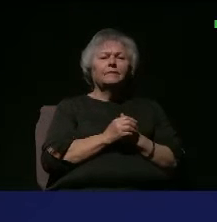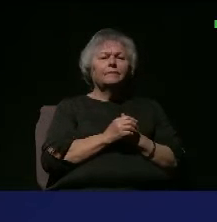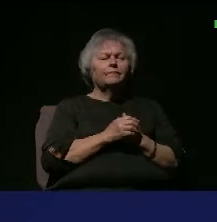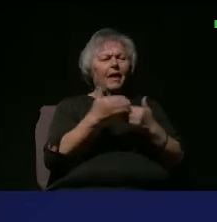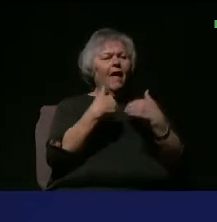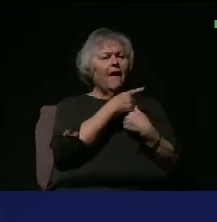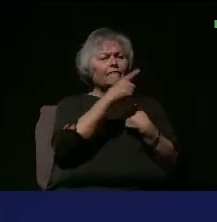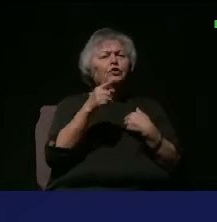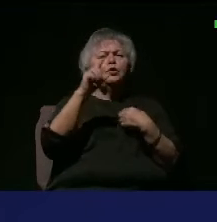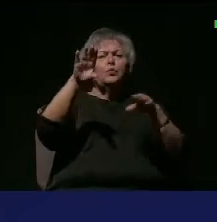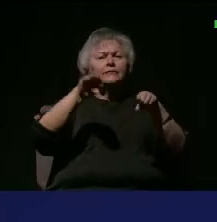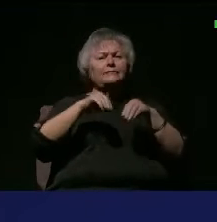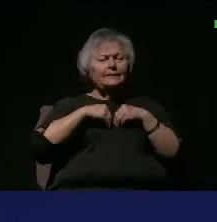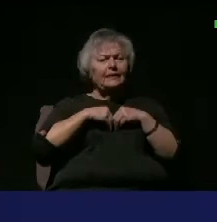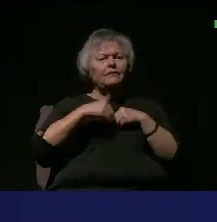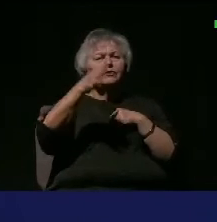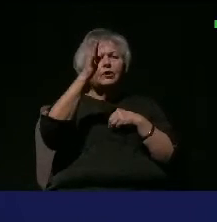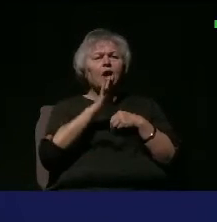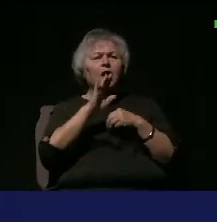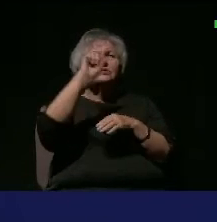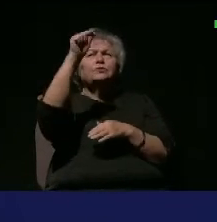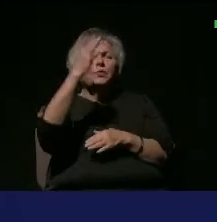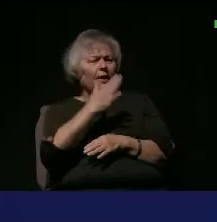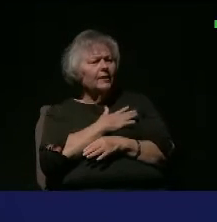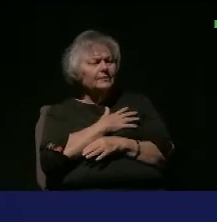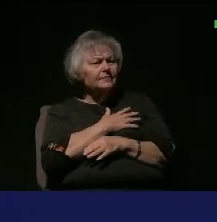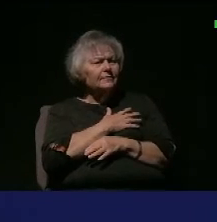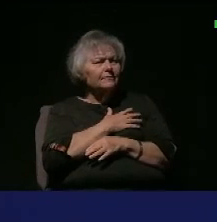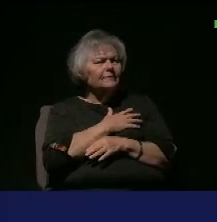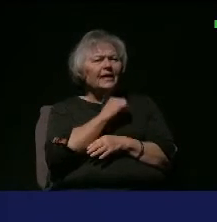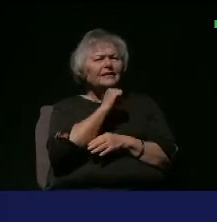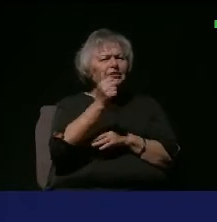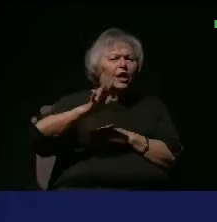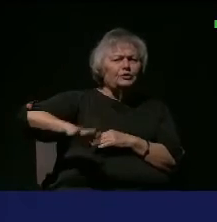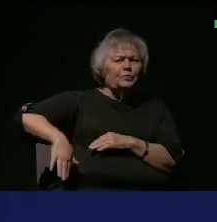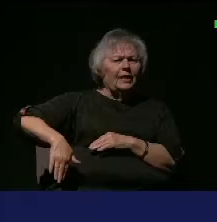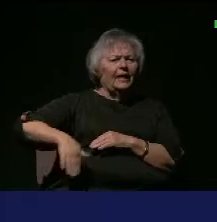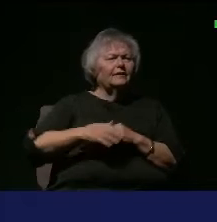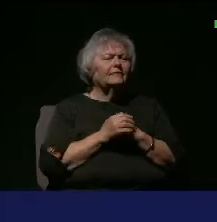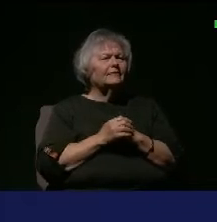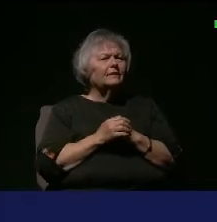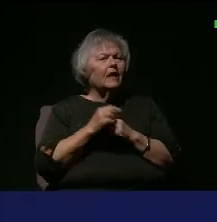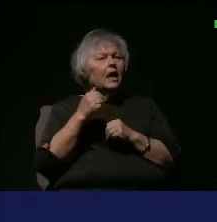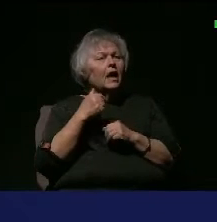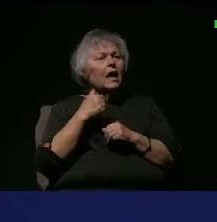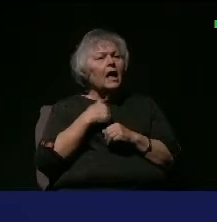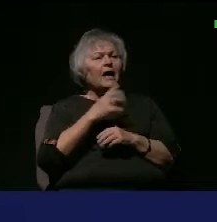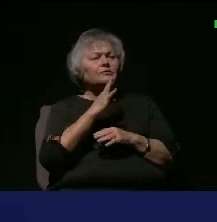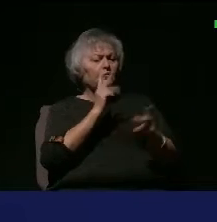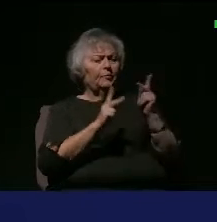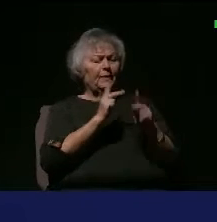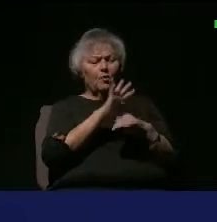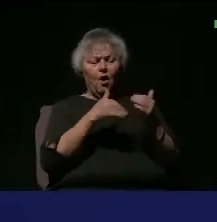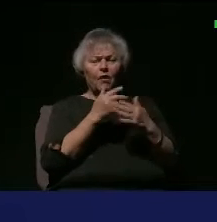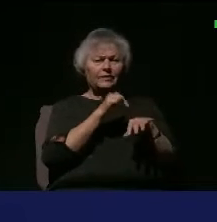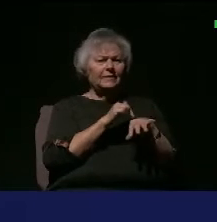think it's too late for you. I talk to people all the time, and one of the things, if they don't know Jesus, they'll say to me, "Preacher, you don't